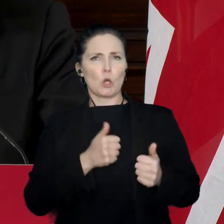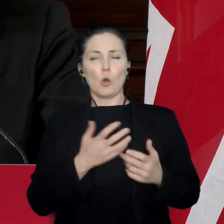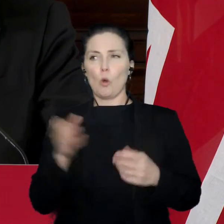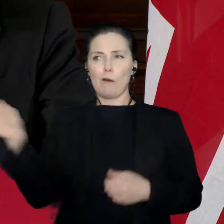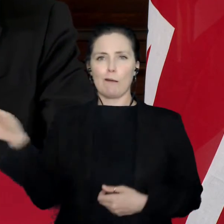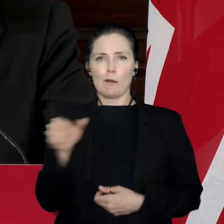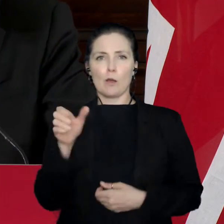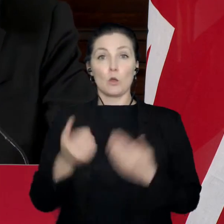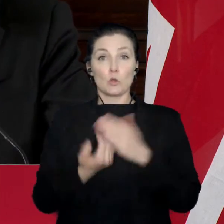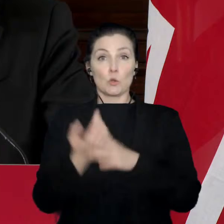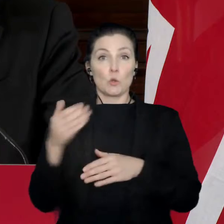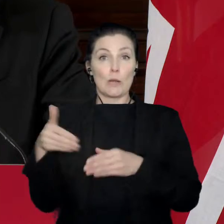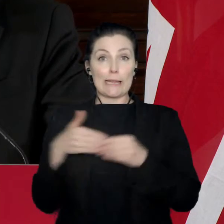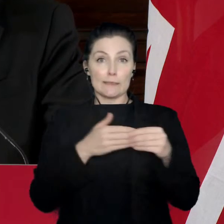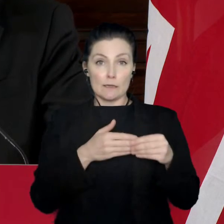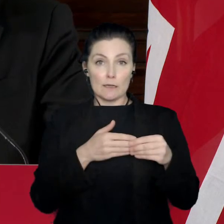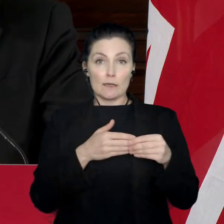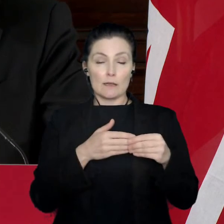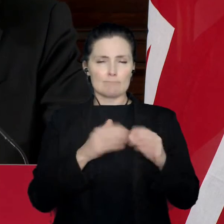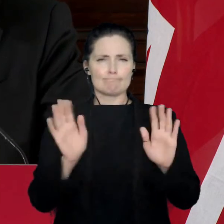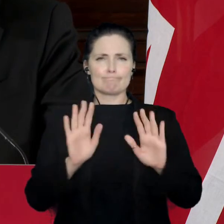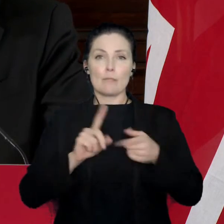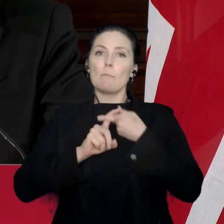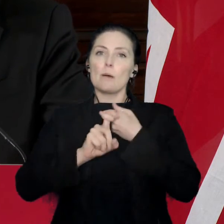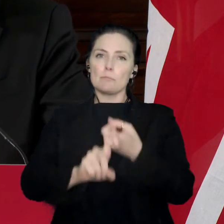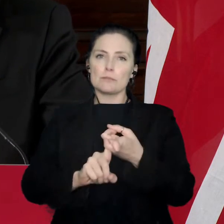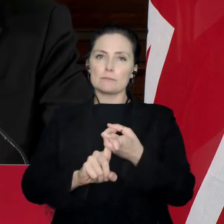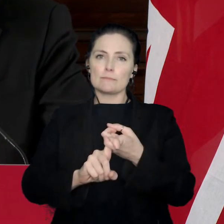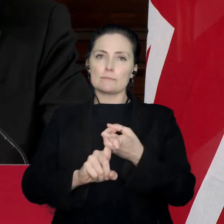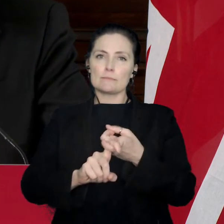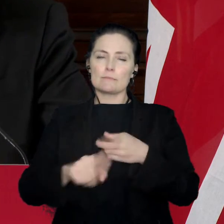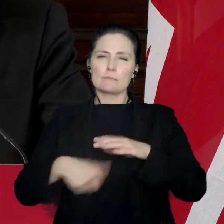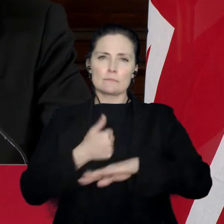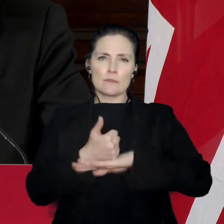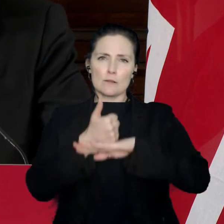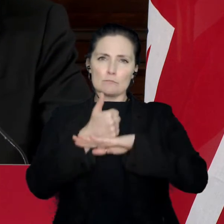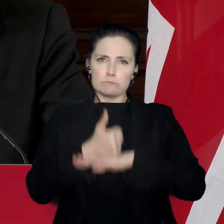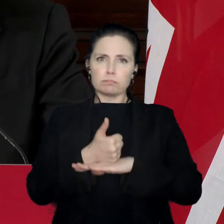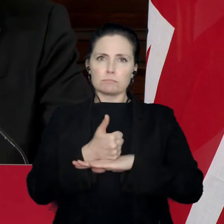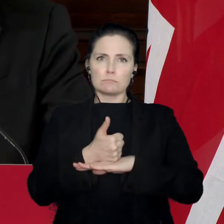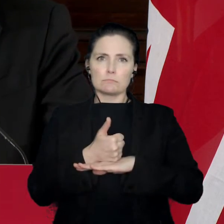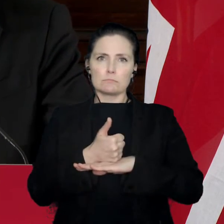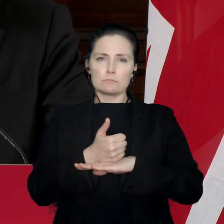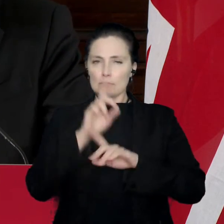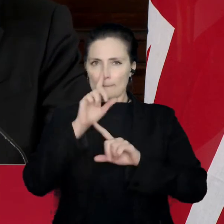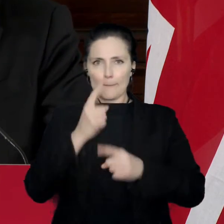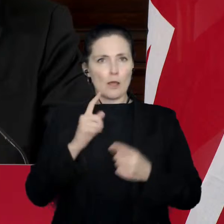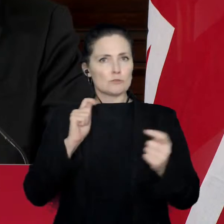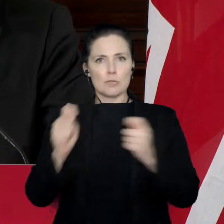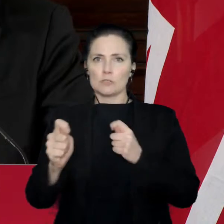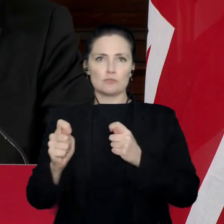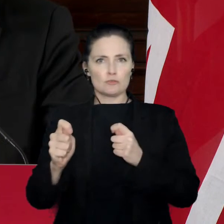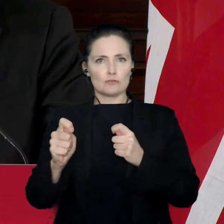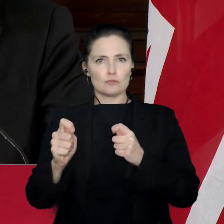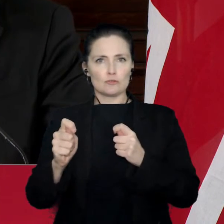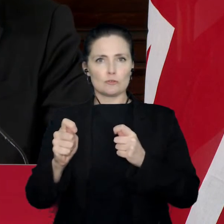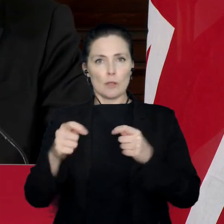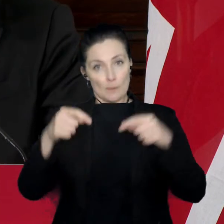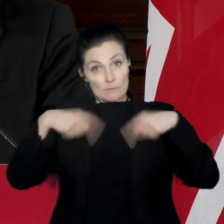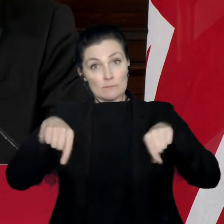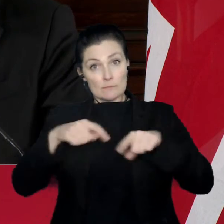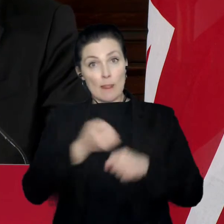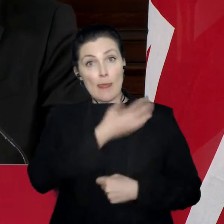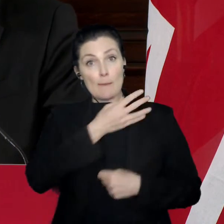along, but permanently, fundamentally, irrevocably. We have changed from